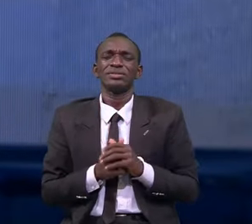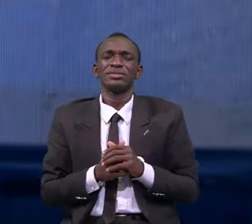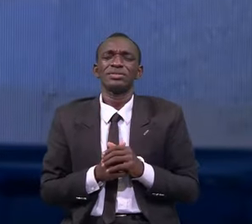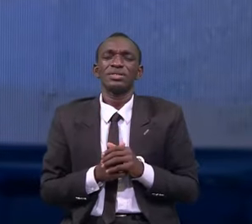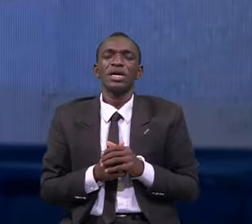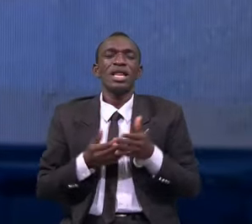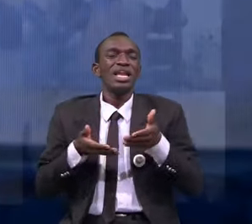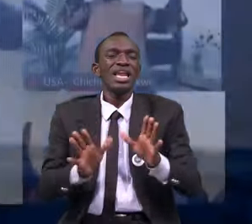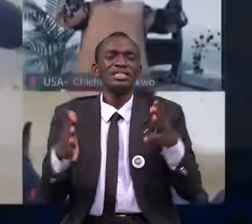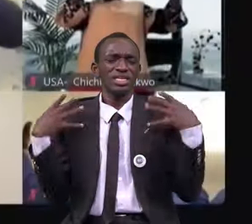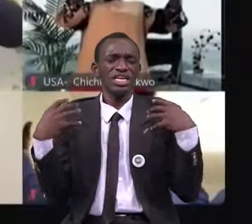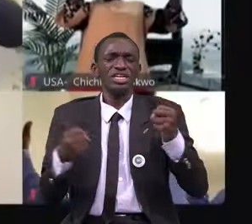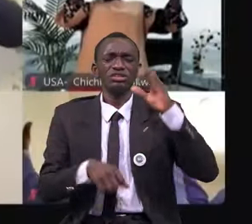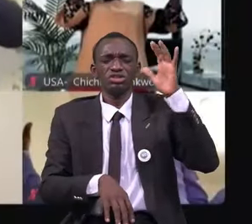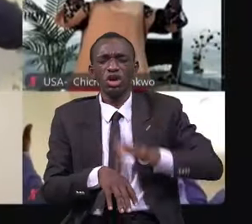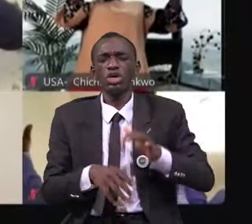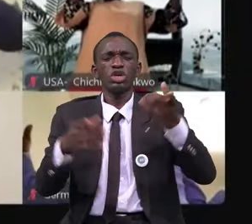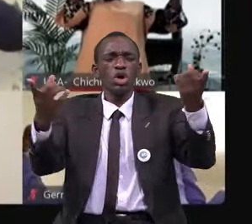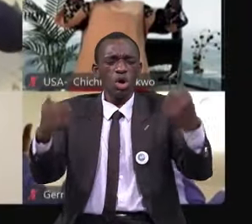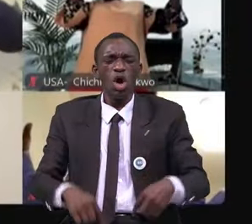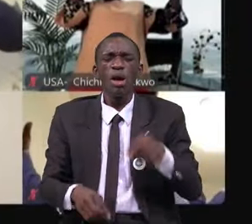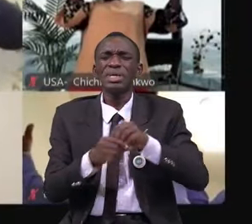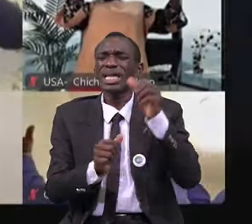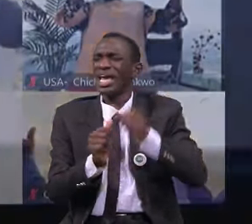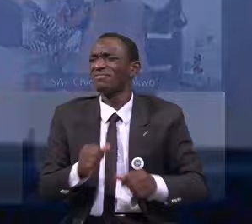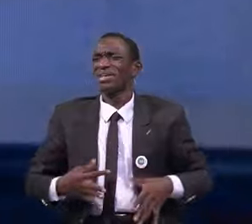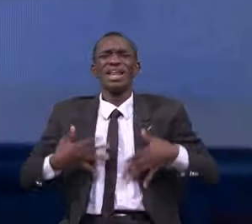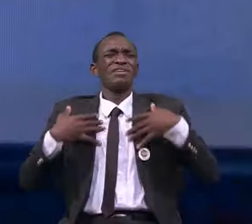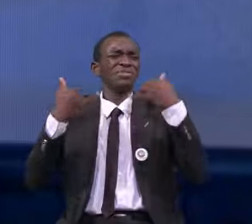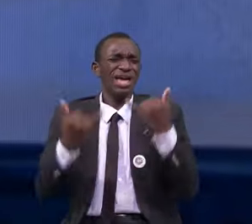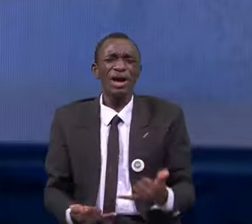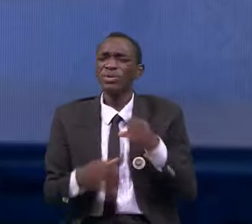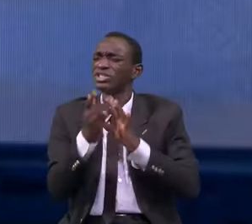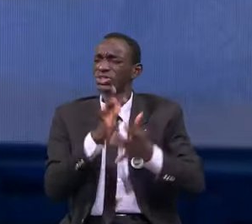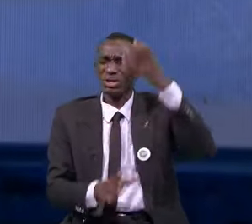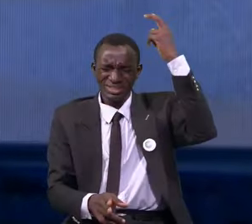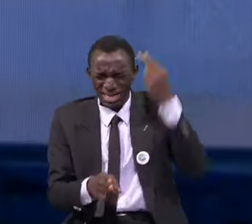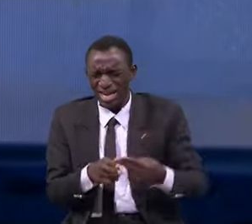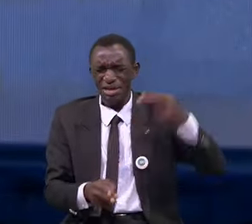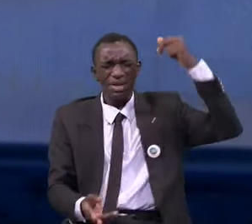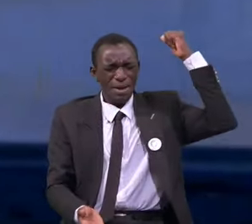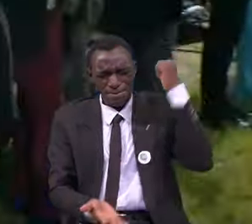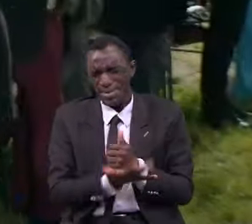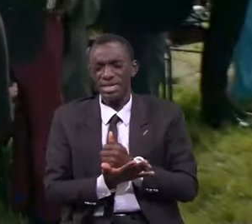Let the healing touch come in every life now, in Jesus' name.